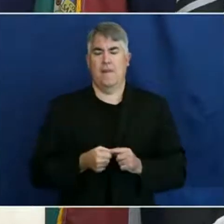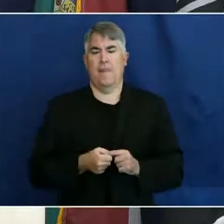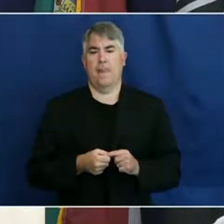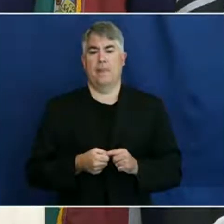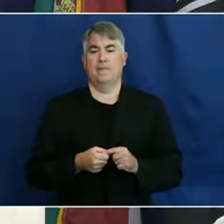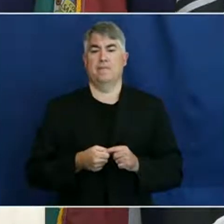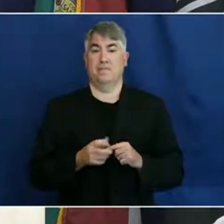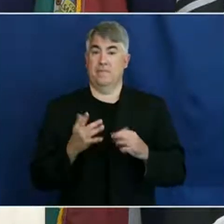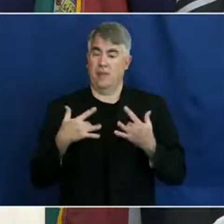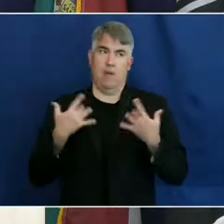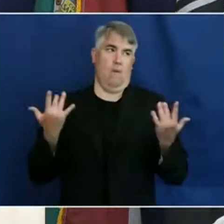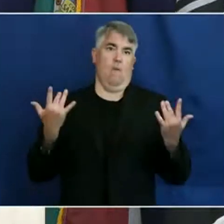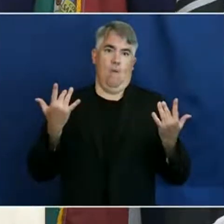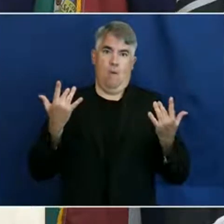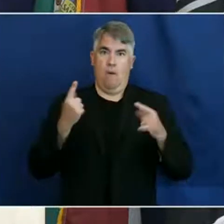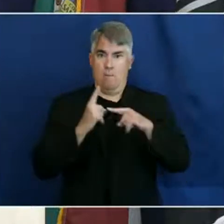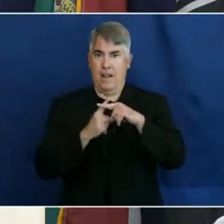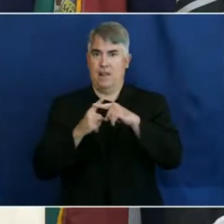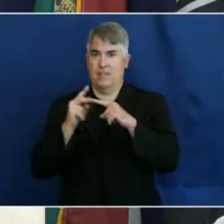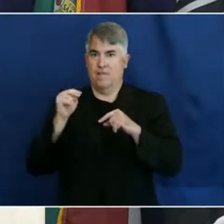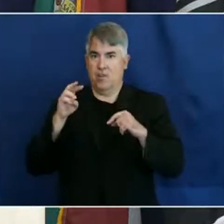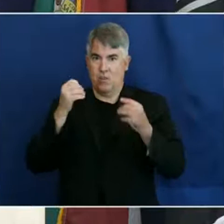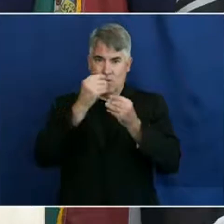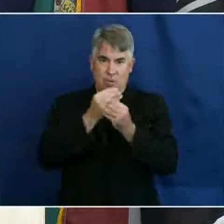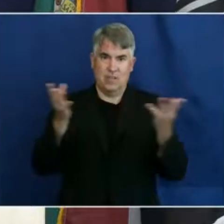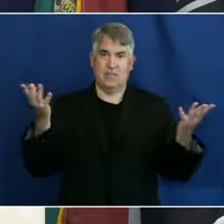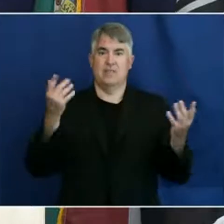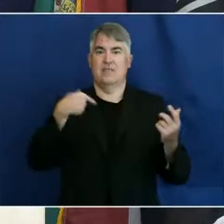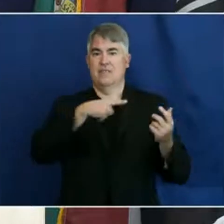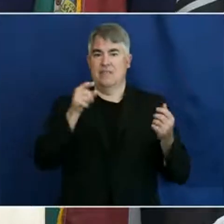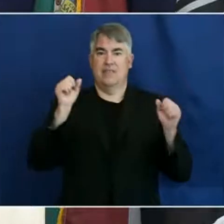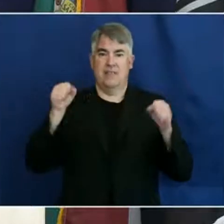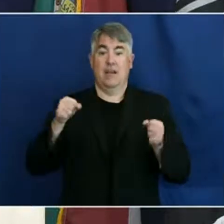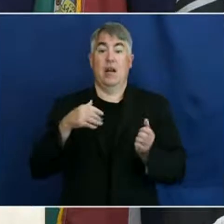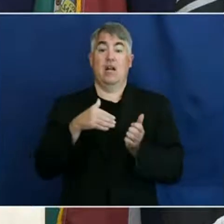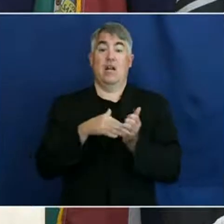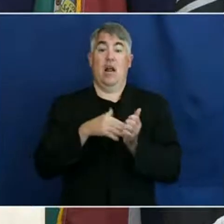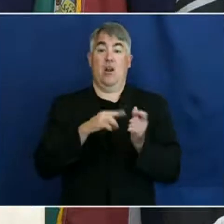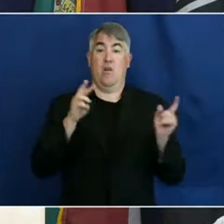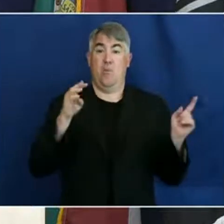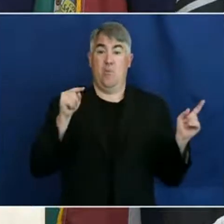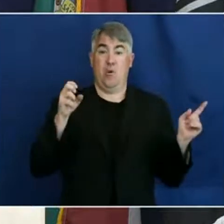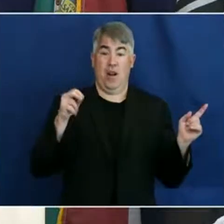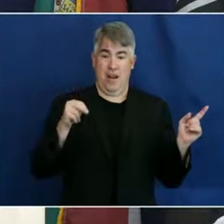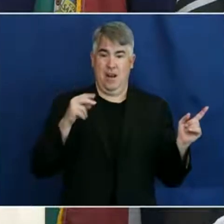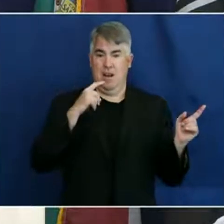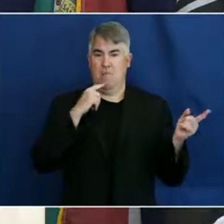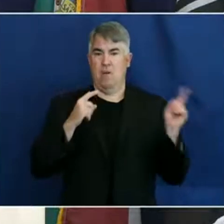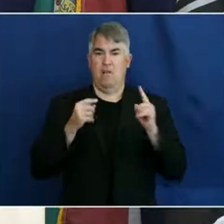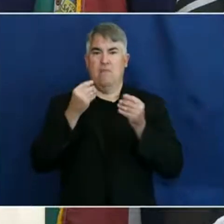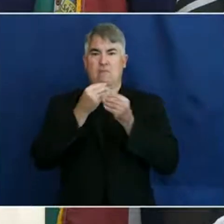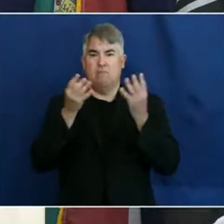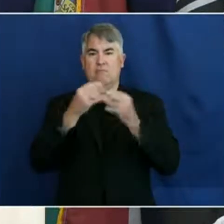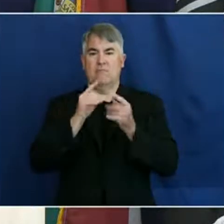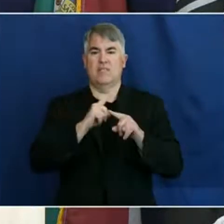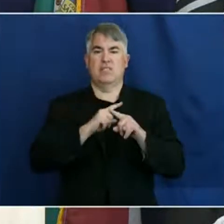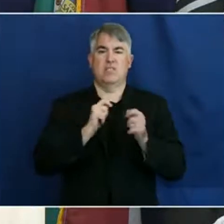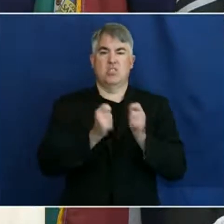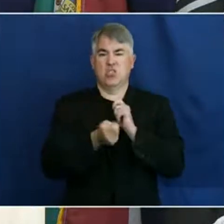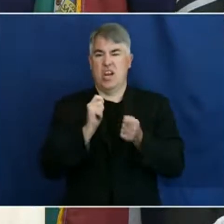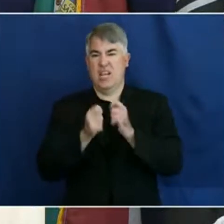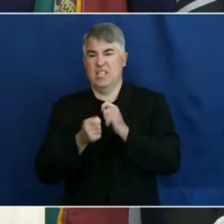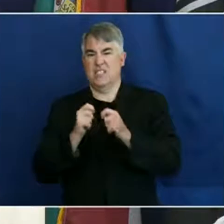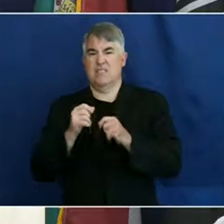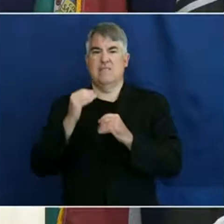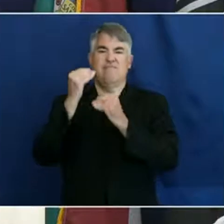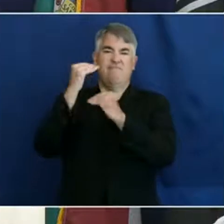certainly for our restaurant industry, I'm also pleased to share that Dr. Wilma Wooten will be amending the public health order to lift the curfew that has been in